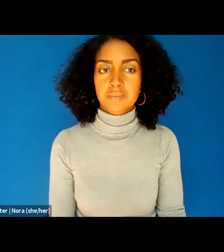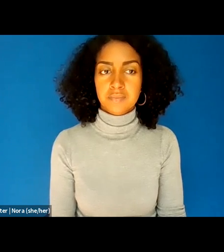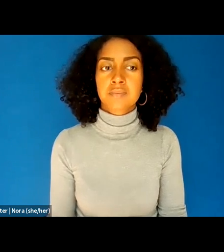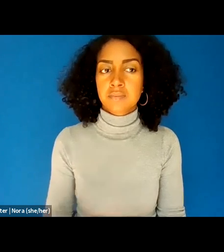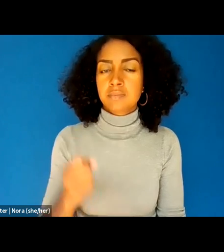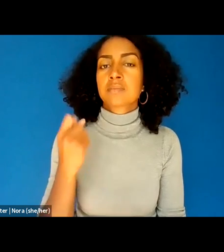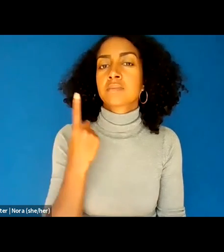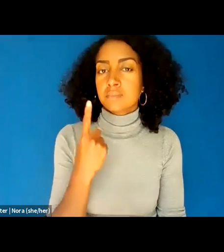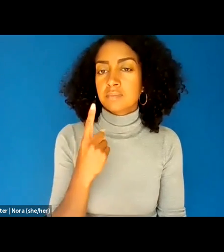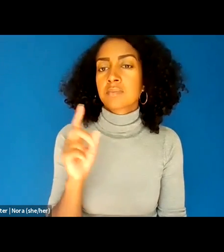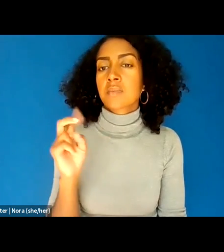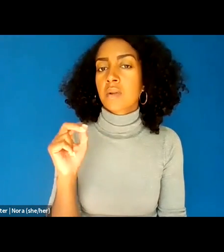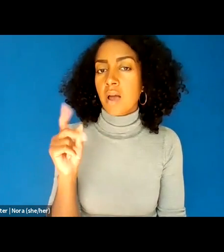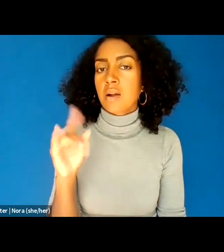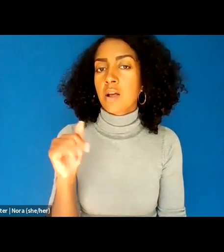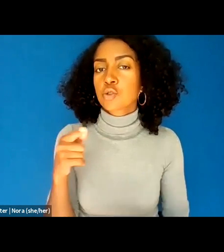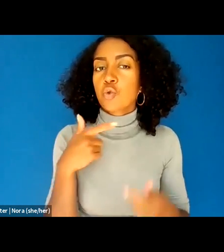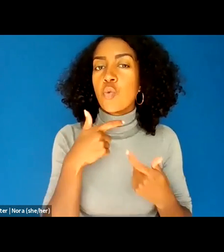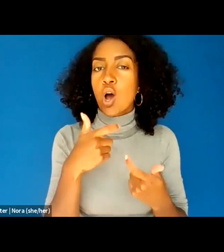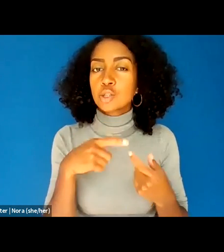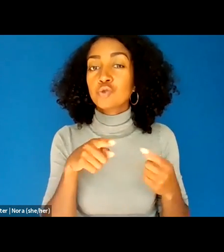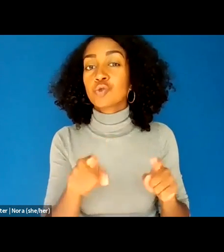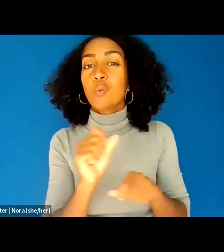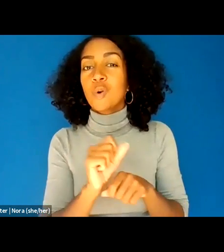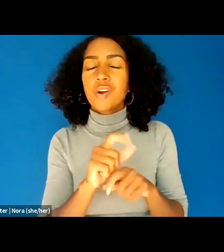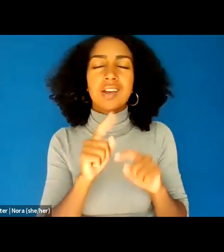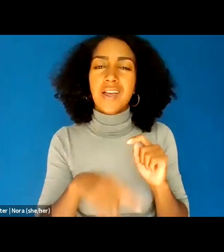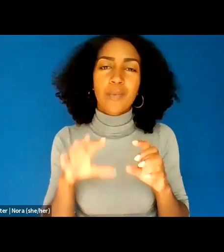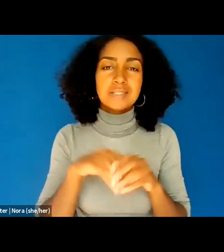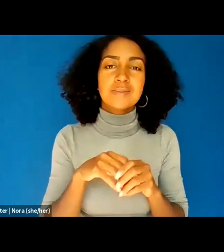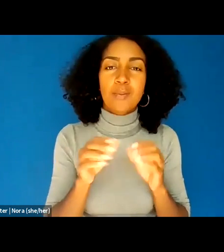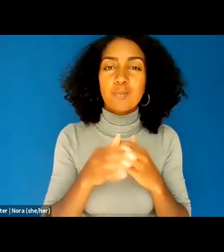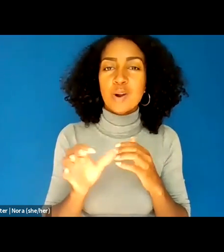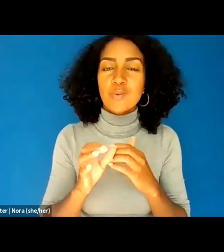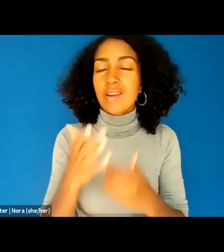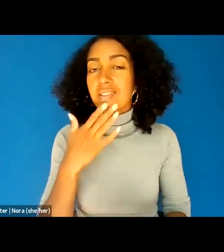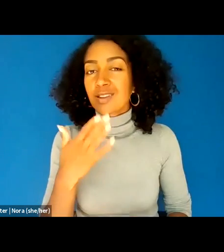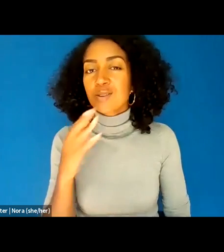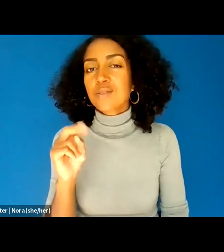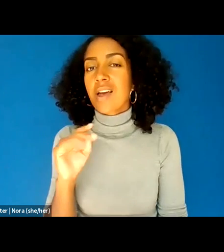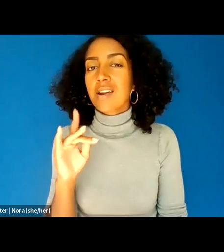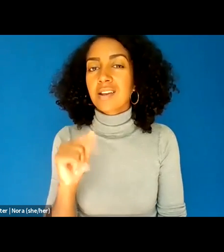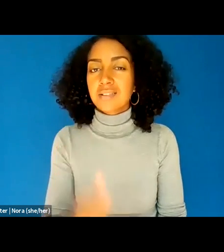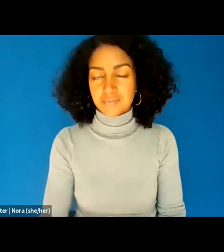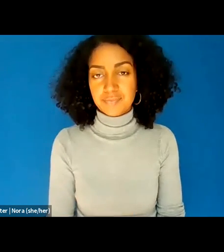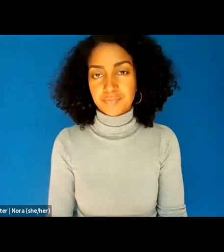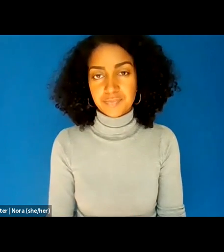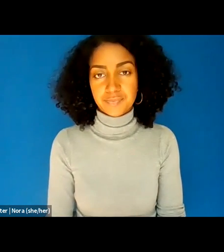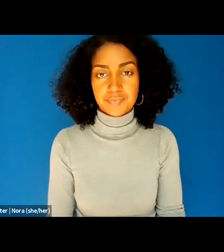Gotcha. Nadia is watching us during work and can't participate in breakouts. Okay, thank you, Nadia.